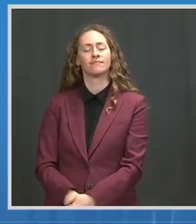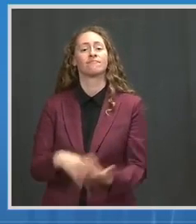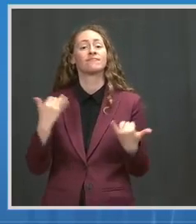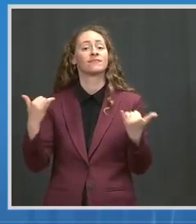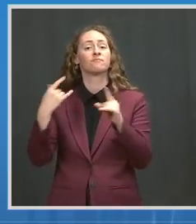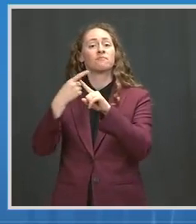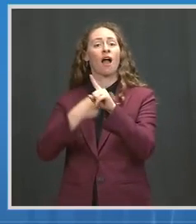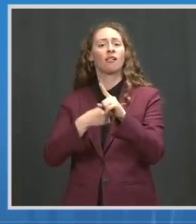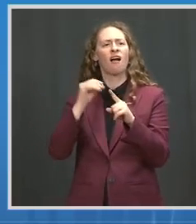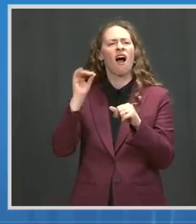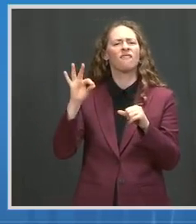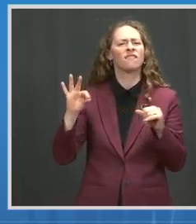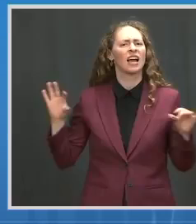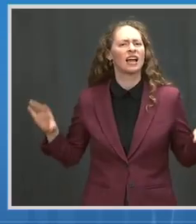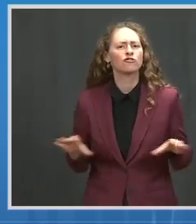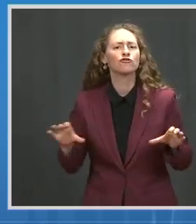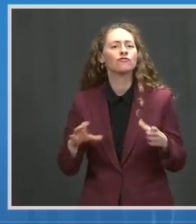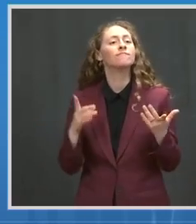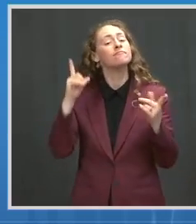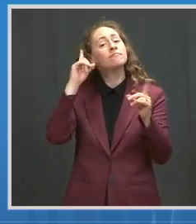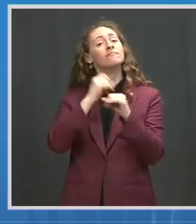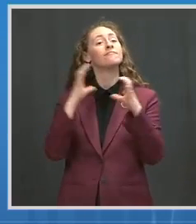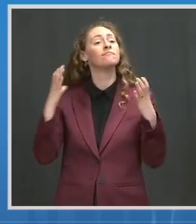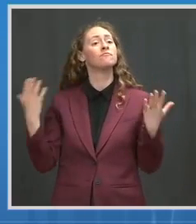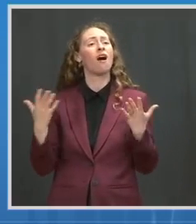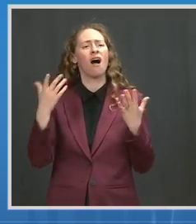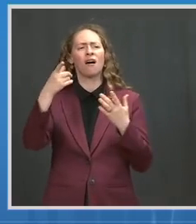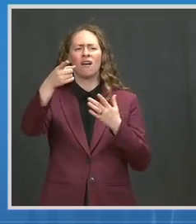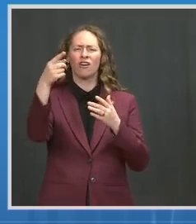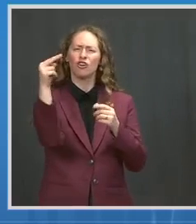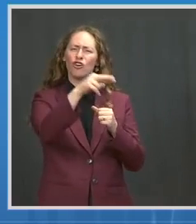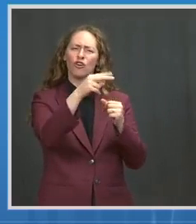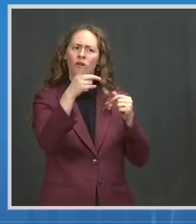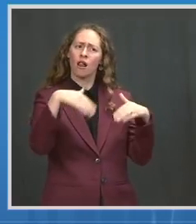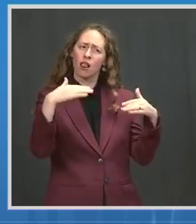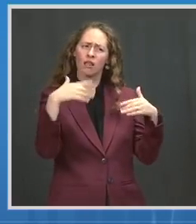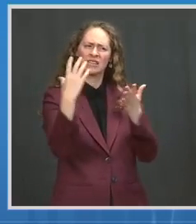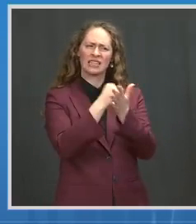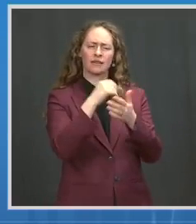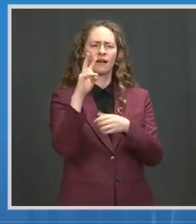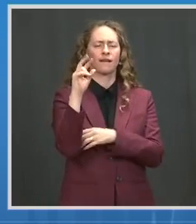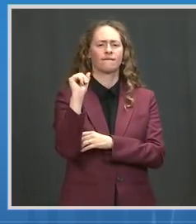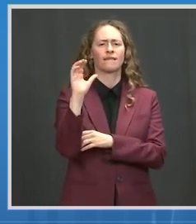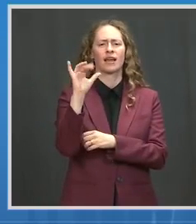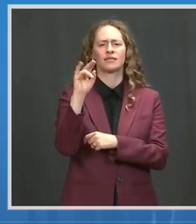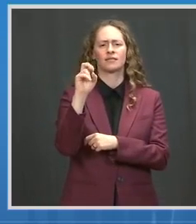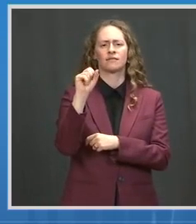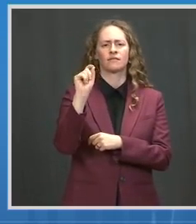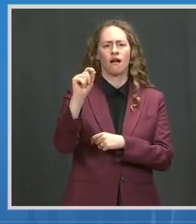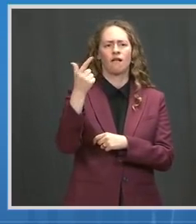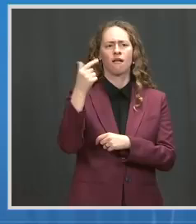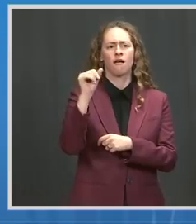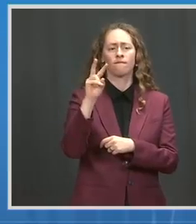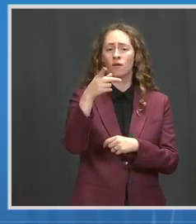not vaccinated, please go to vaccines.gov, text your zip code to GetVax